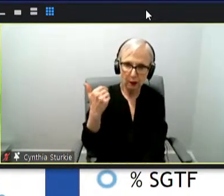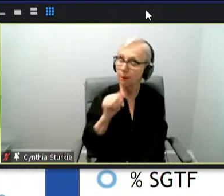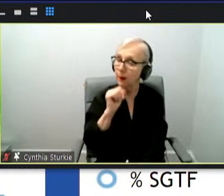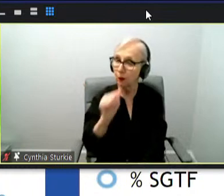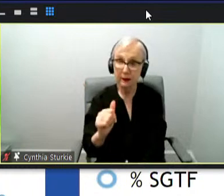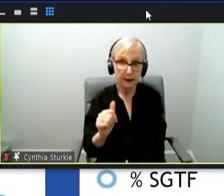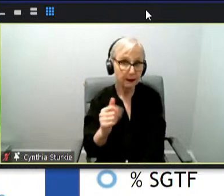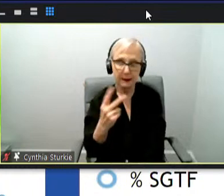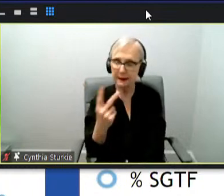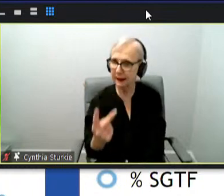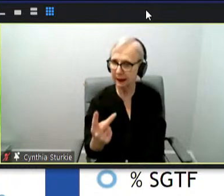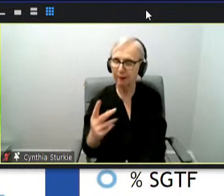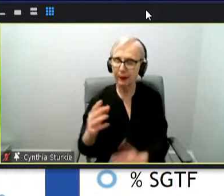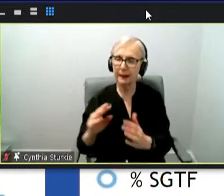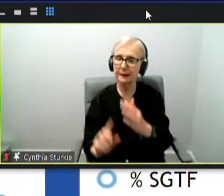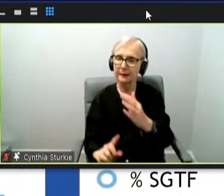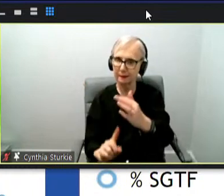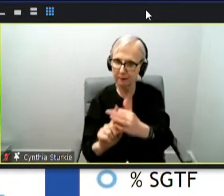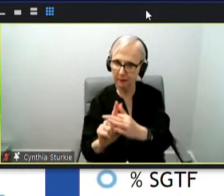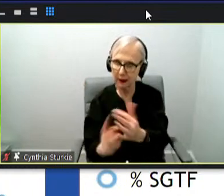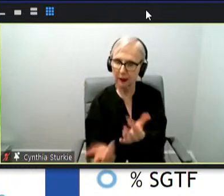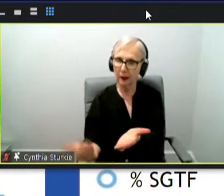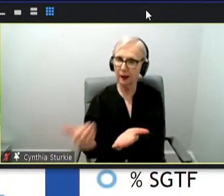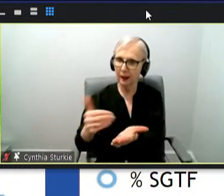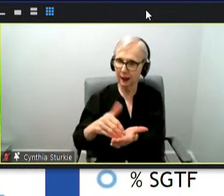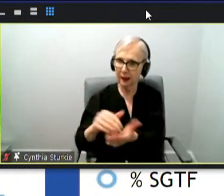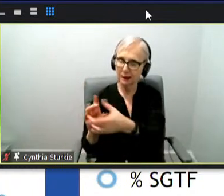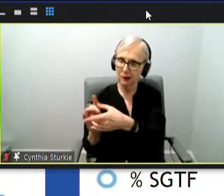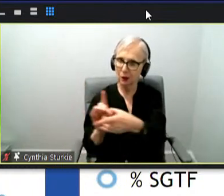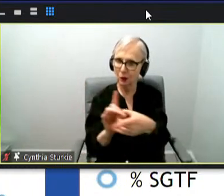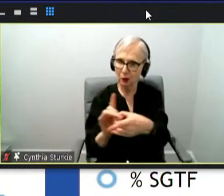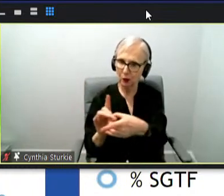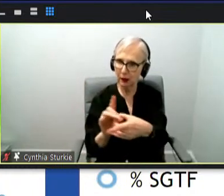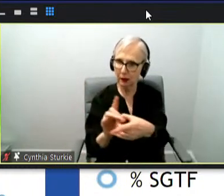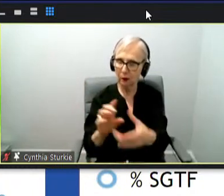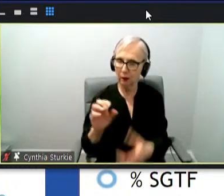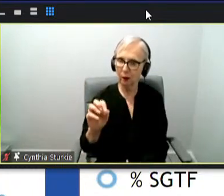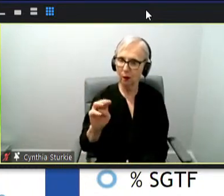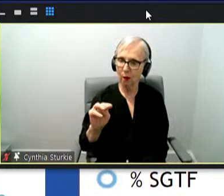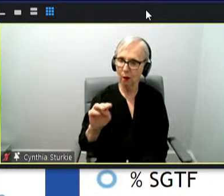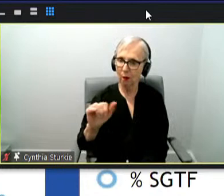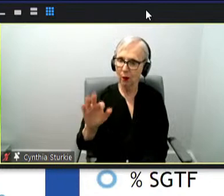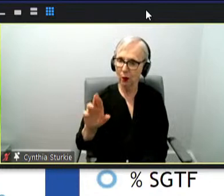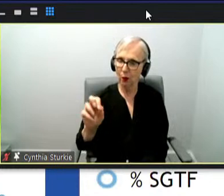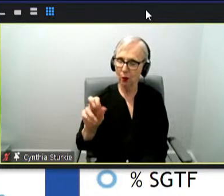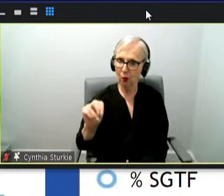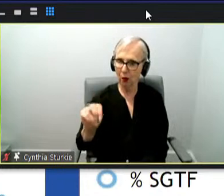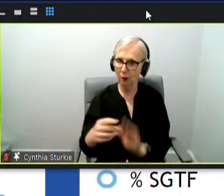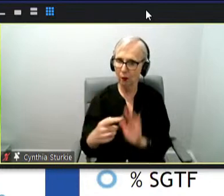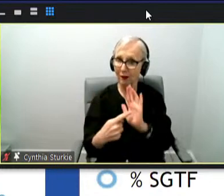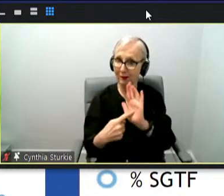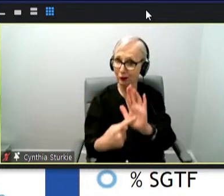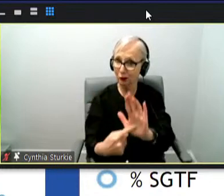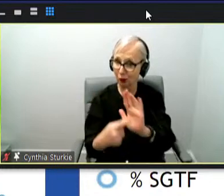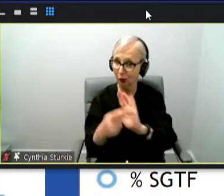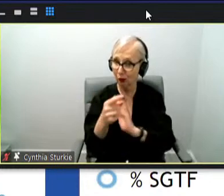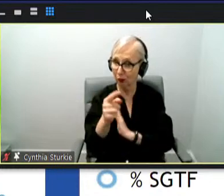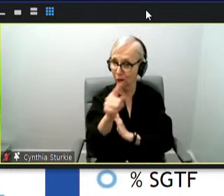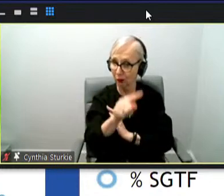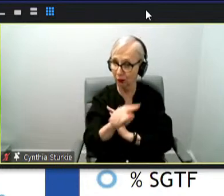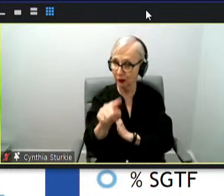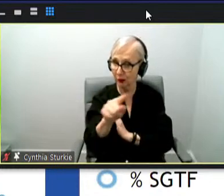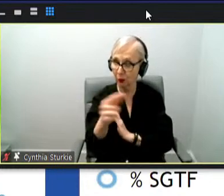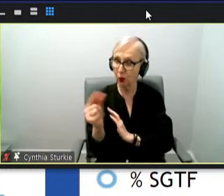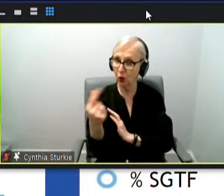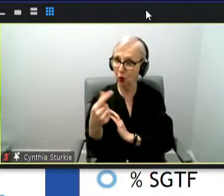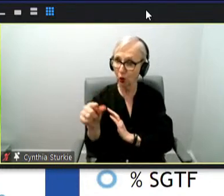variant, but it is emerging again and is associated with the Omicron variant. And so what this figure is showing you is, with the green